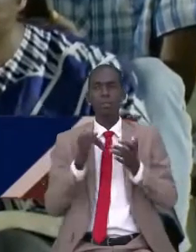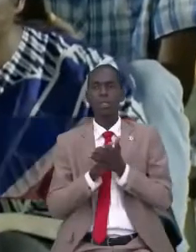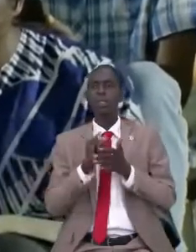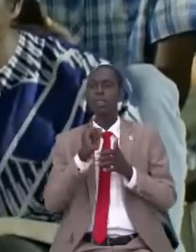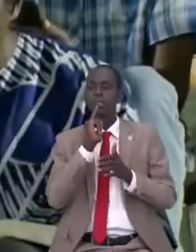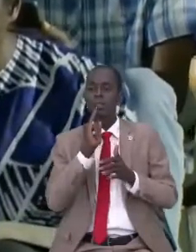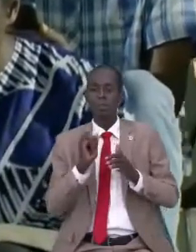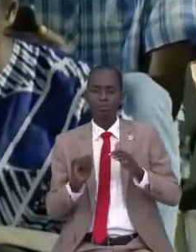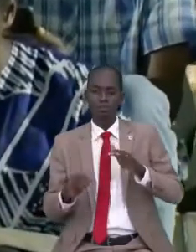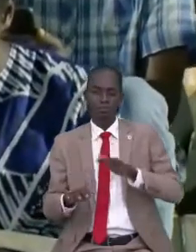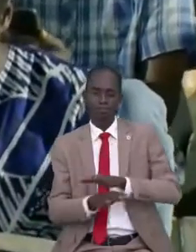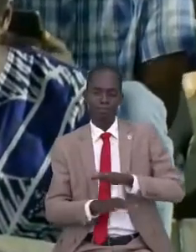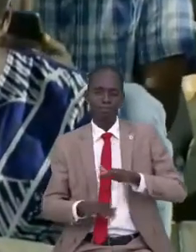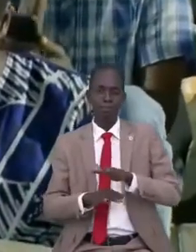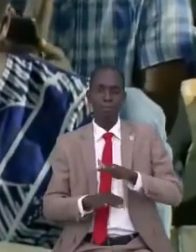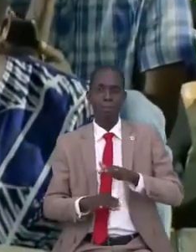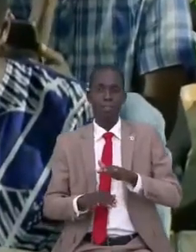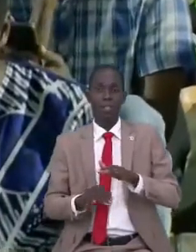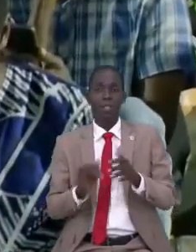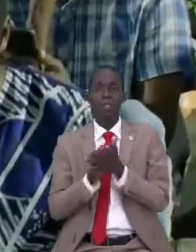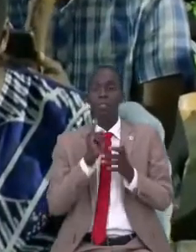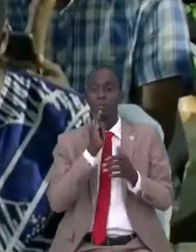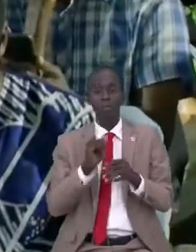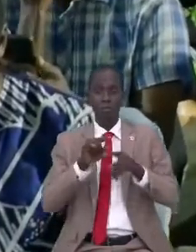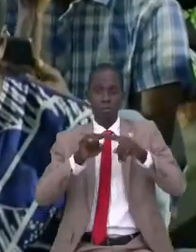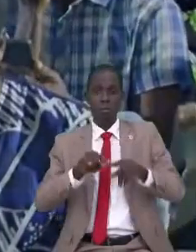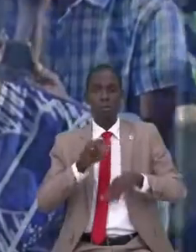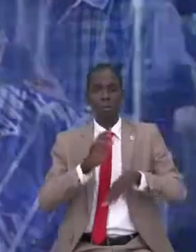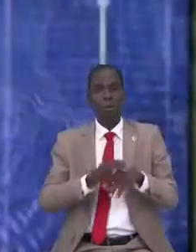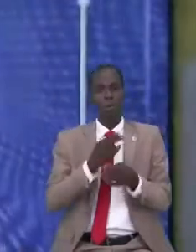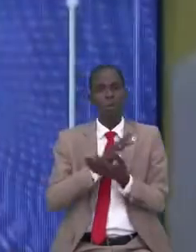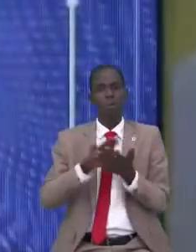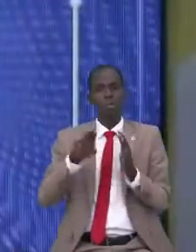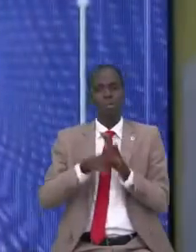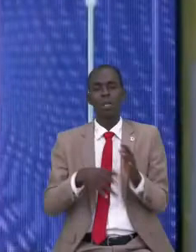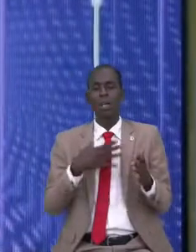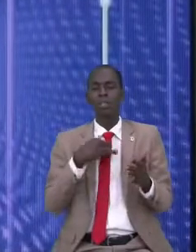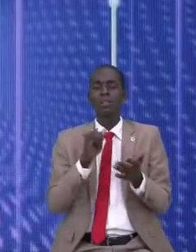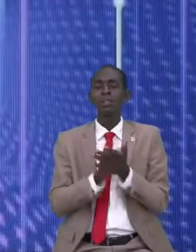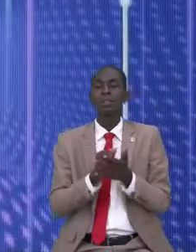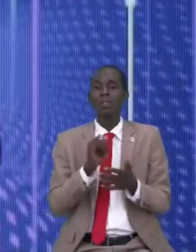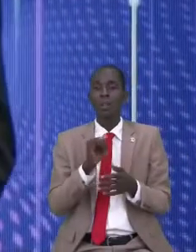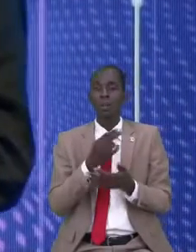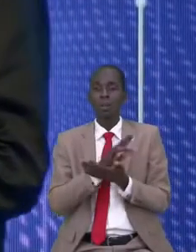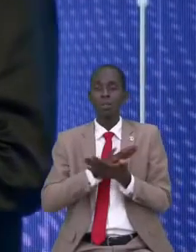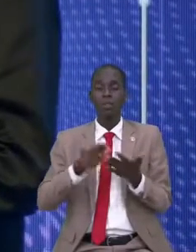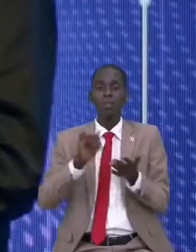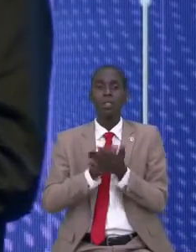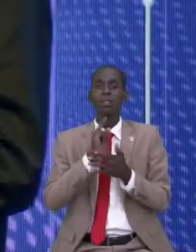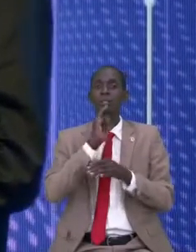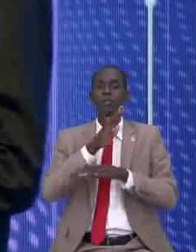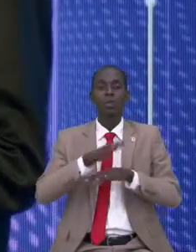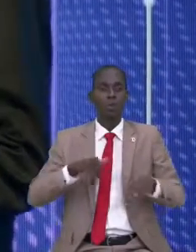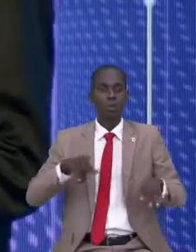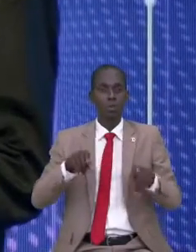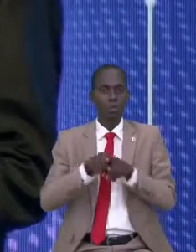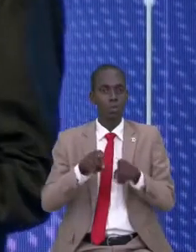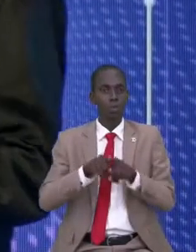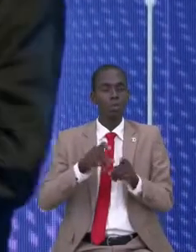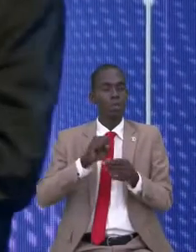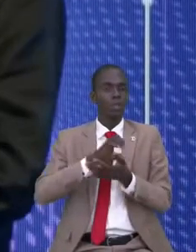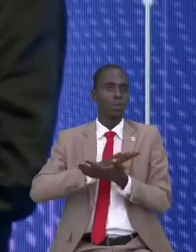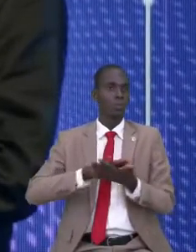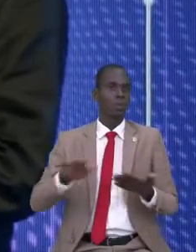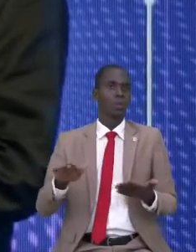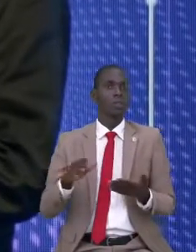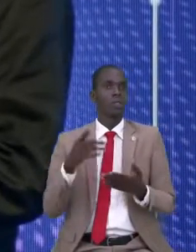on holiness. And it is that holiness, actually it's called sanctification, the